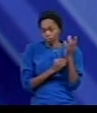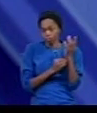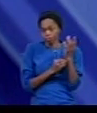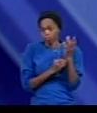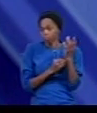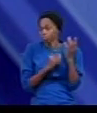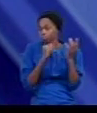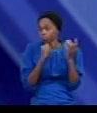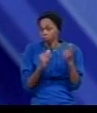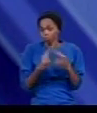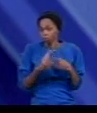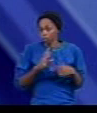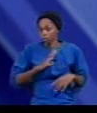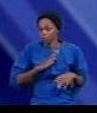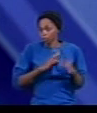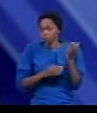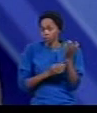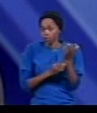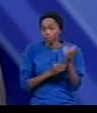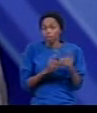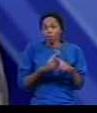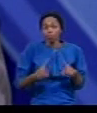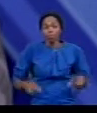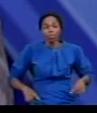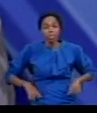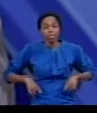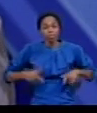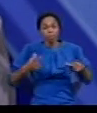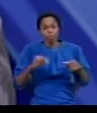the flesh, but living the life of the kingdom.